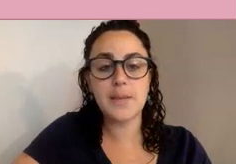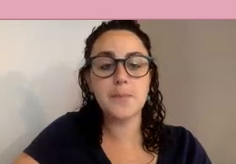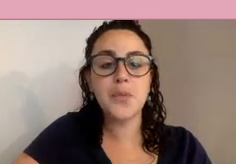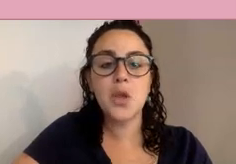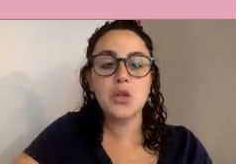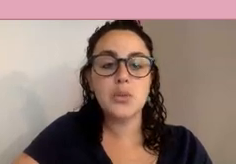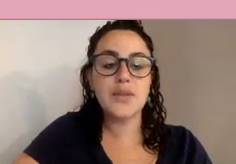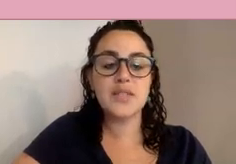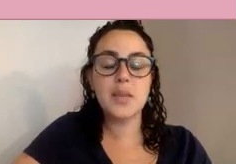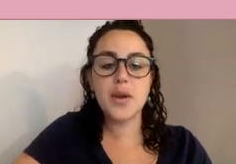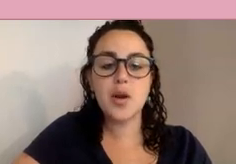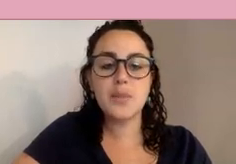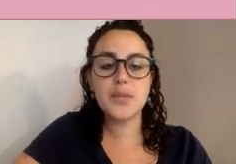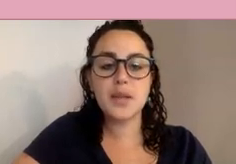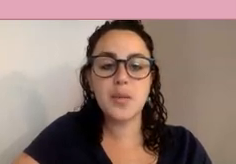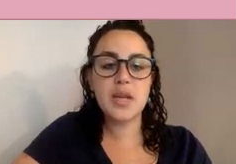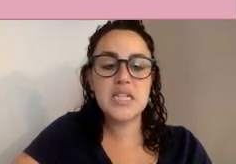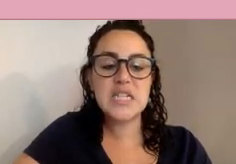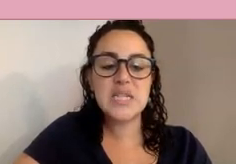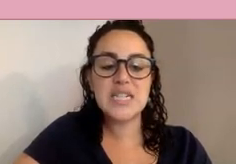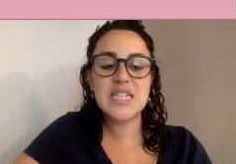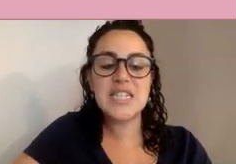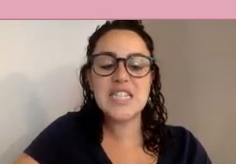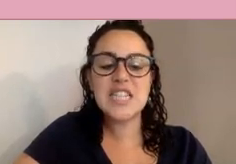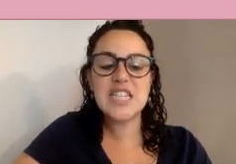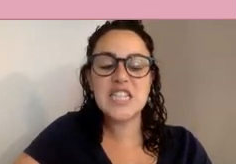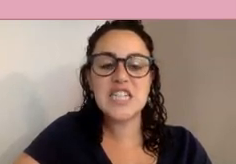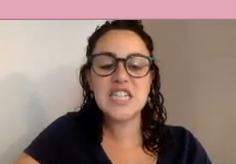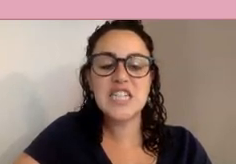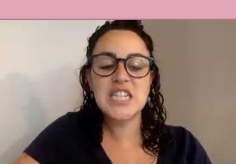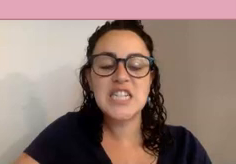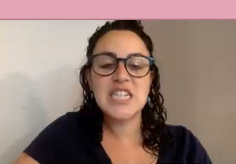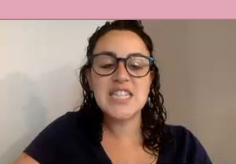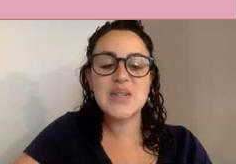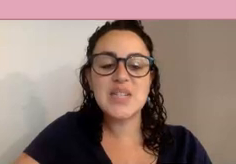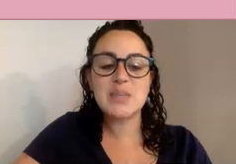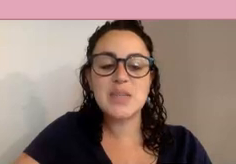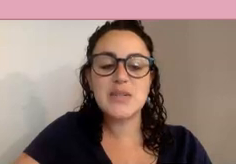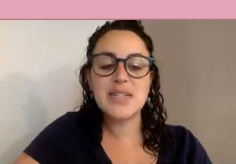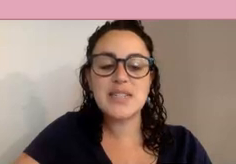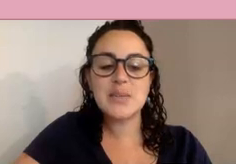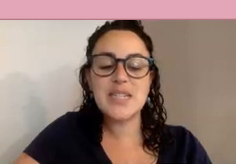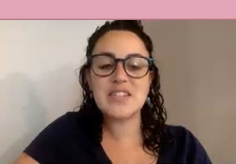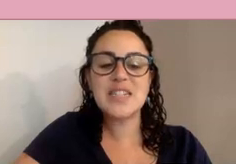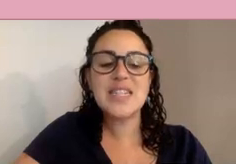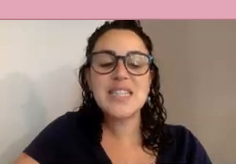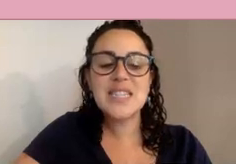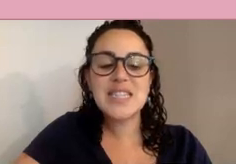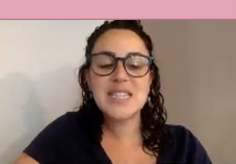look the same. So we have to separate our lips a little bit and put our teeth together, and now we just blow out some